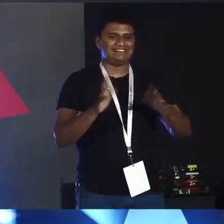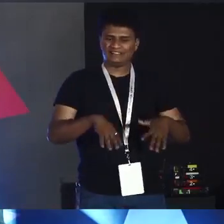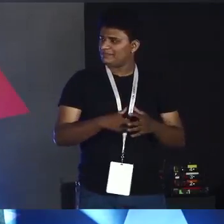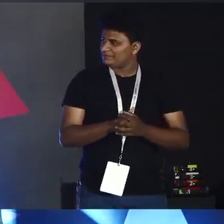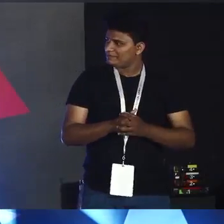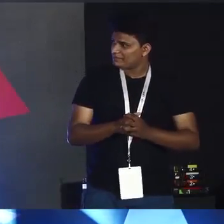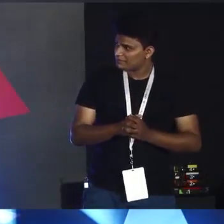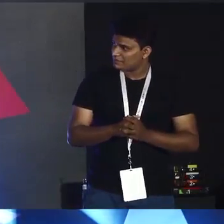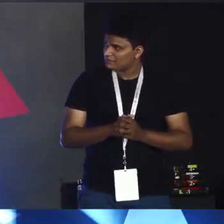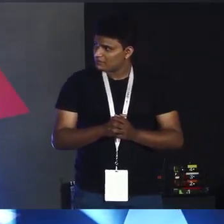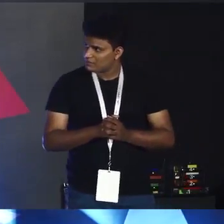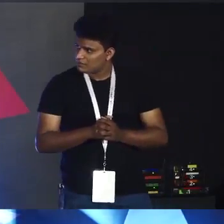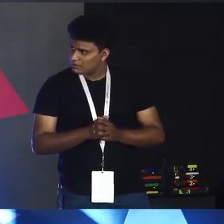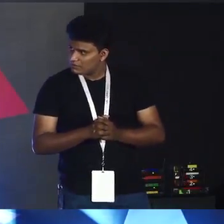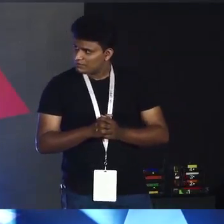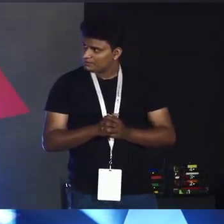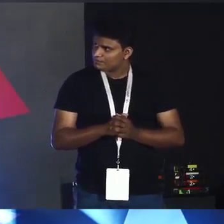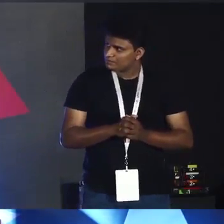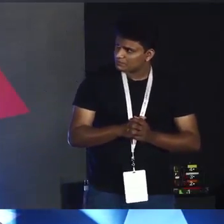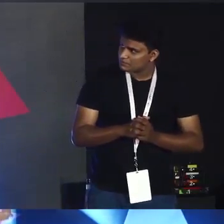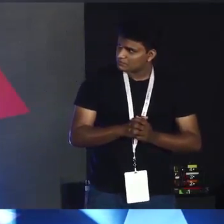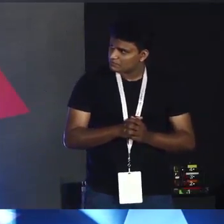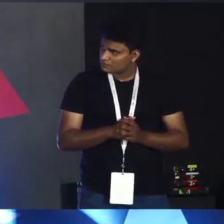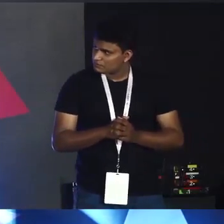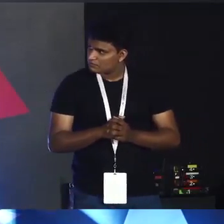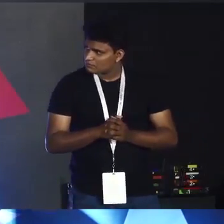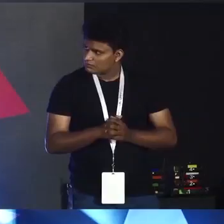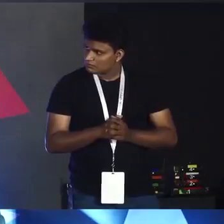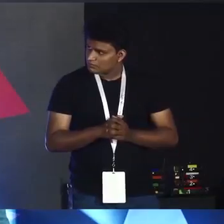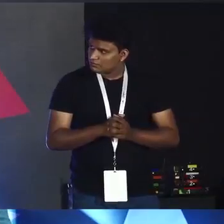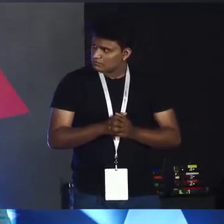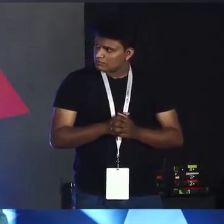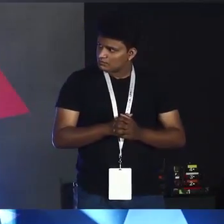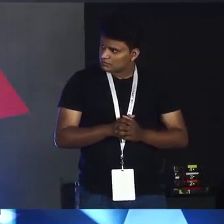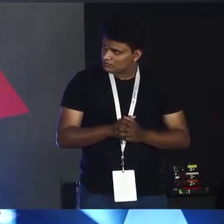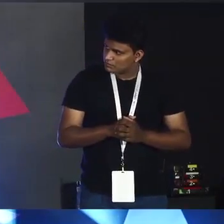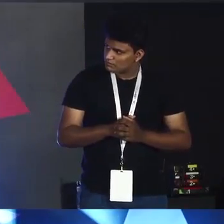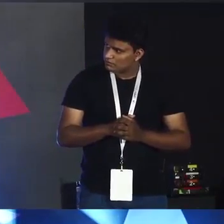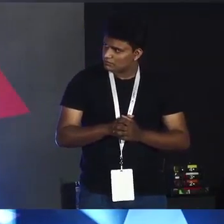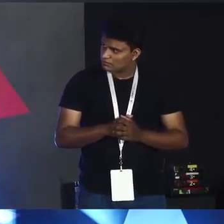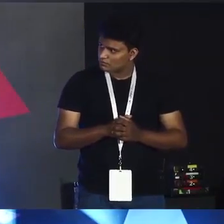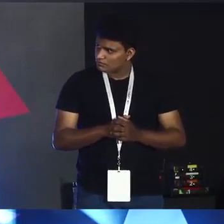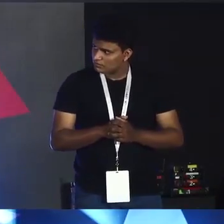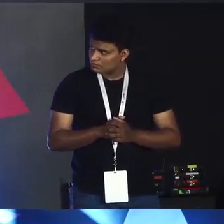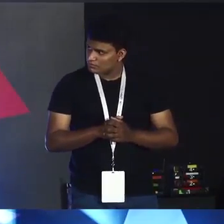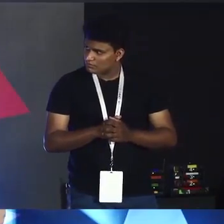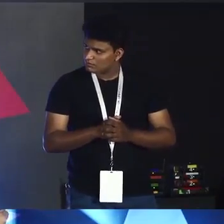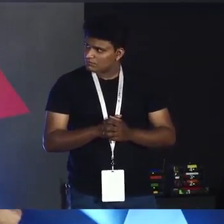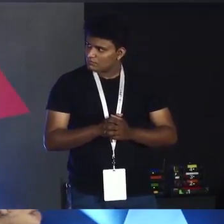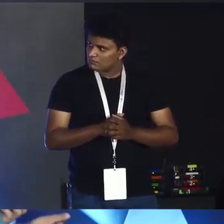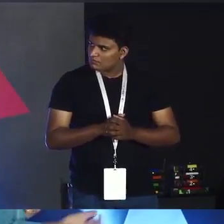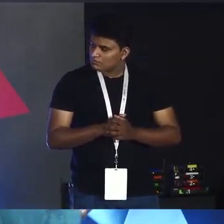Habib Bhai and his blind wife, Amna Begum. Full-time job, pick up dead bodies of, you know, people, migrated